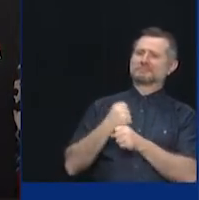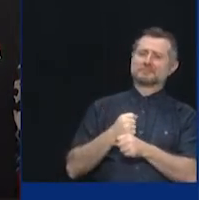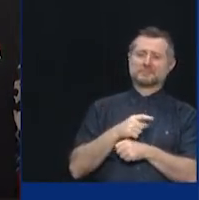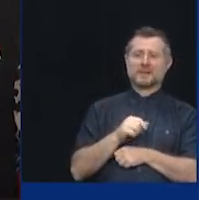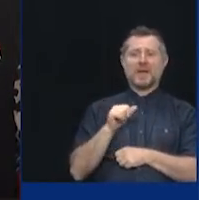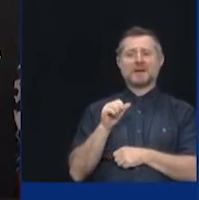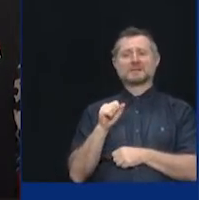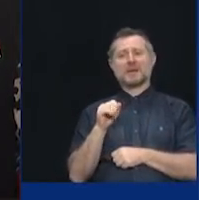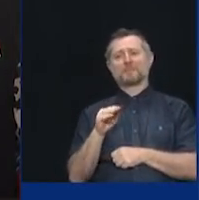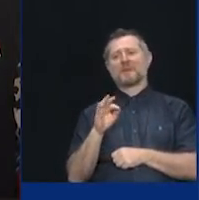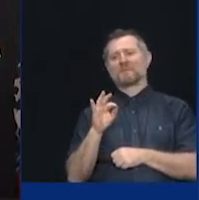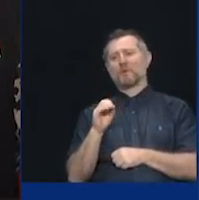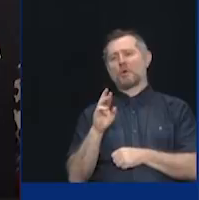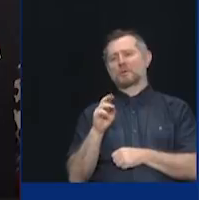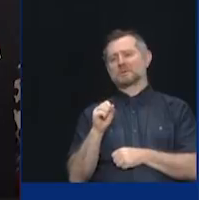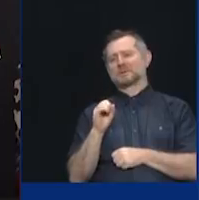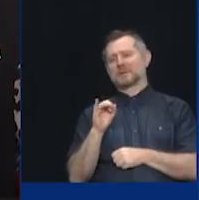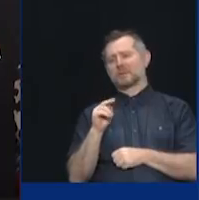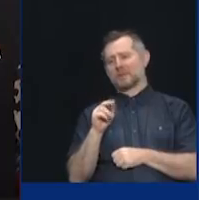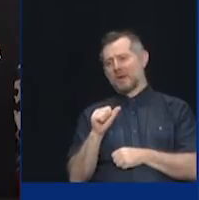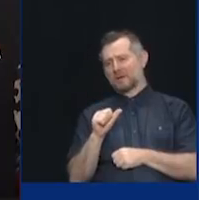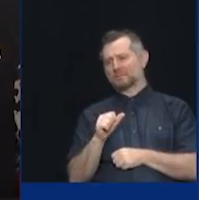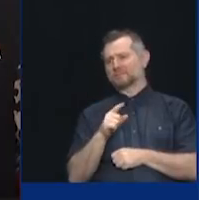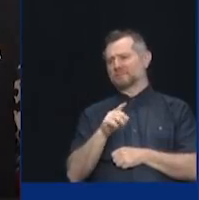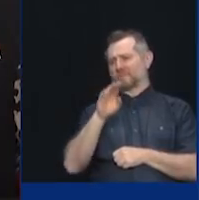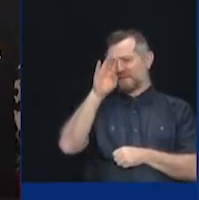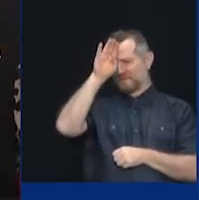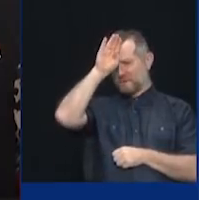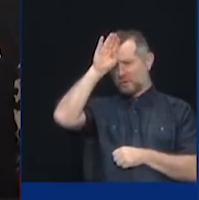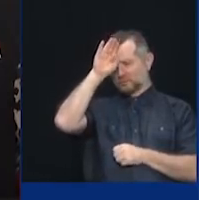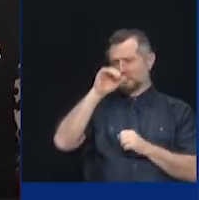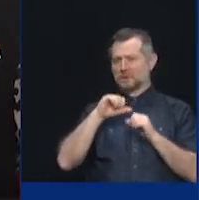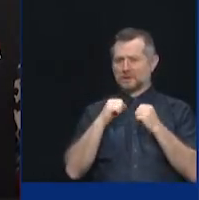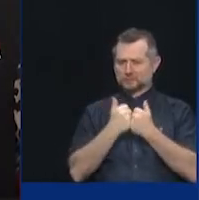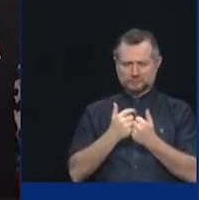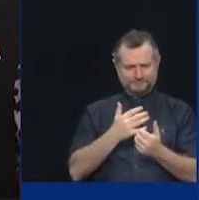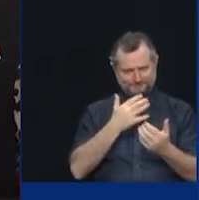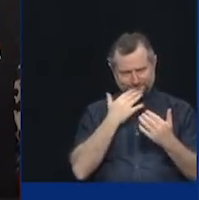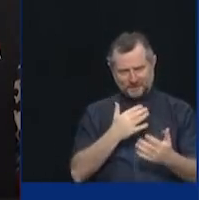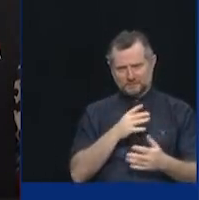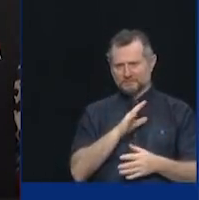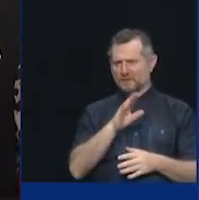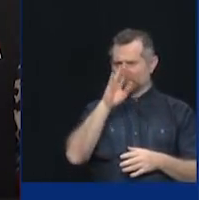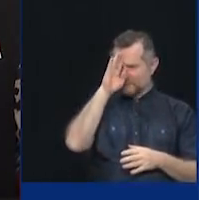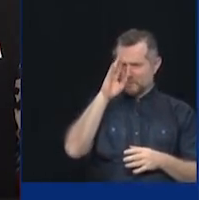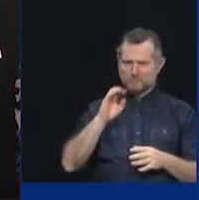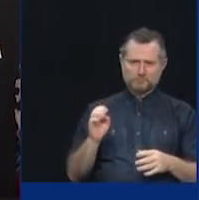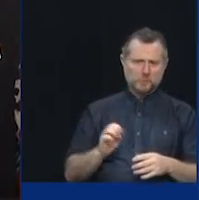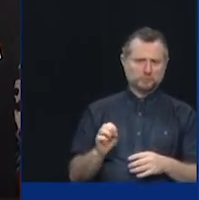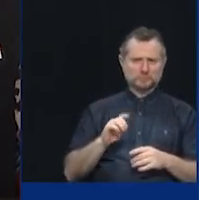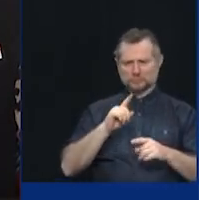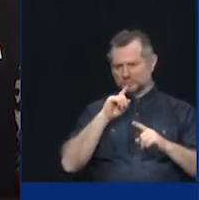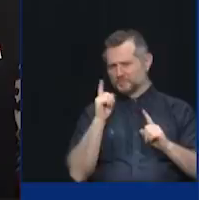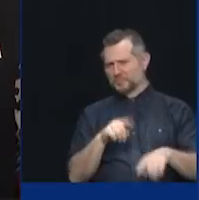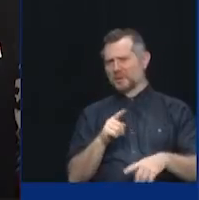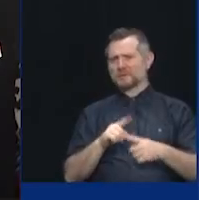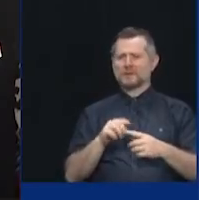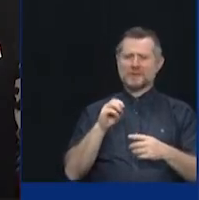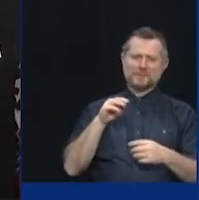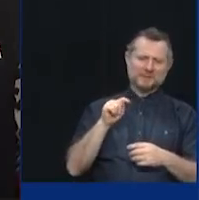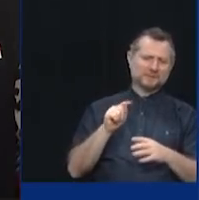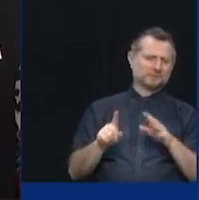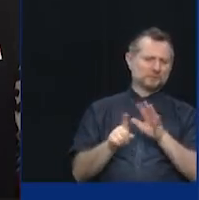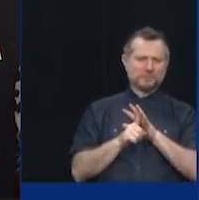firefighters, Sam, thank you. And the firefighters and the emergency responders who had to show up day